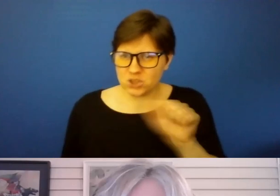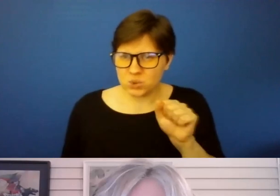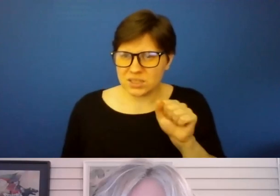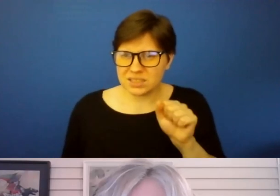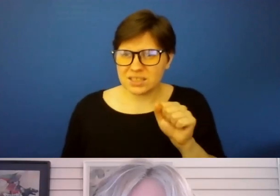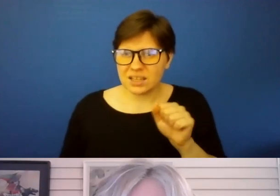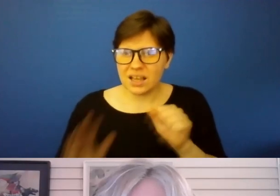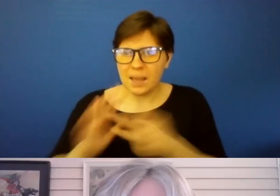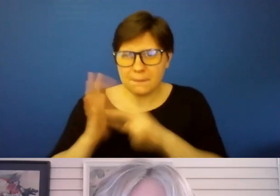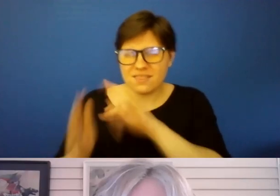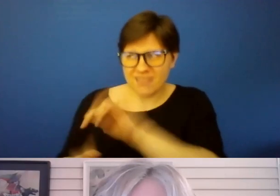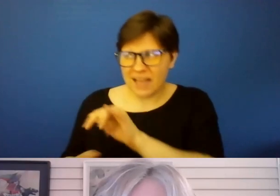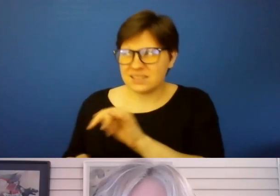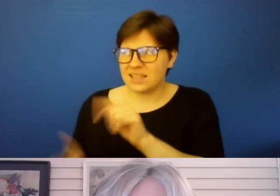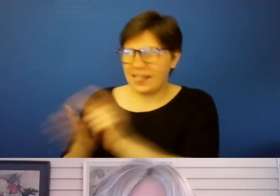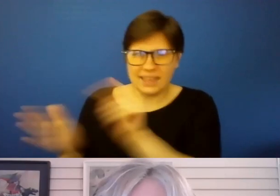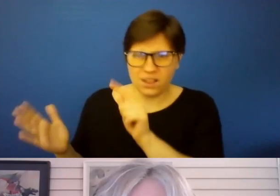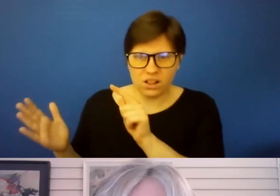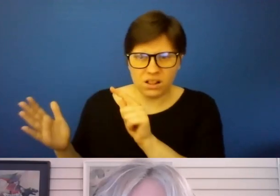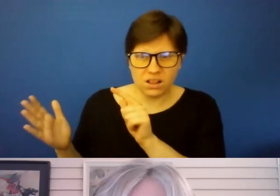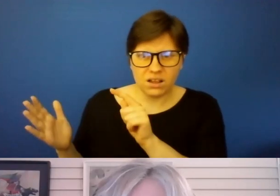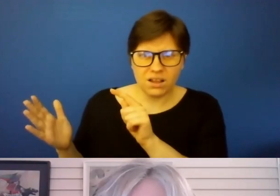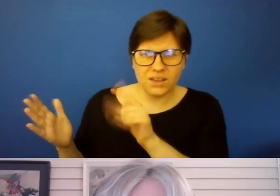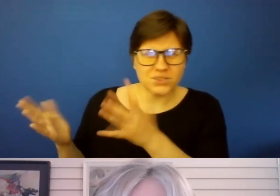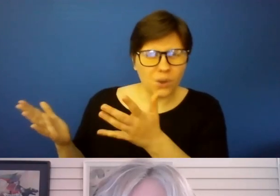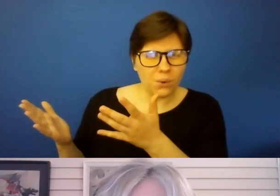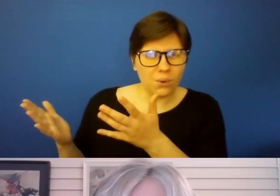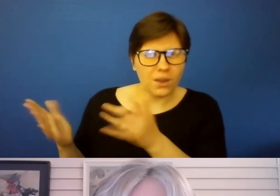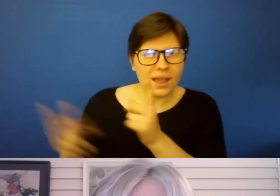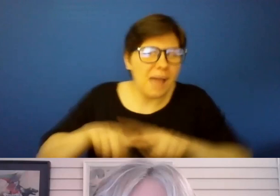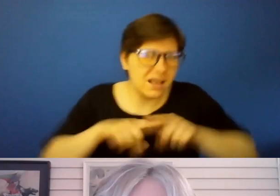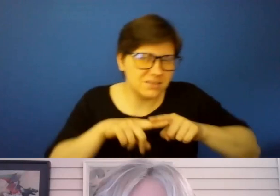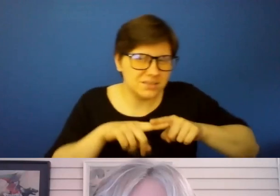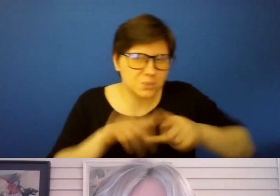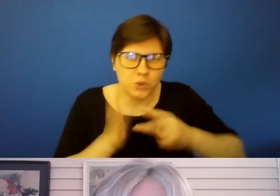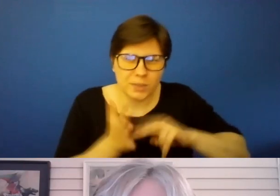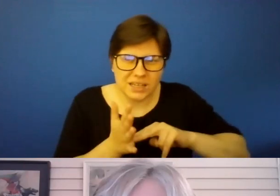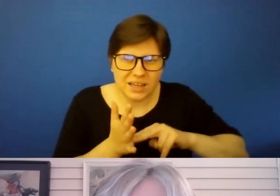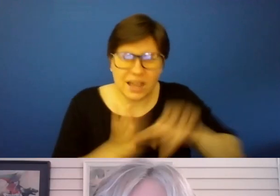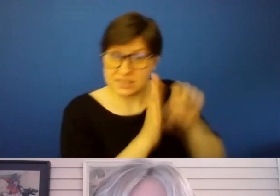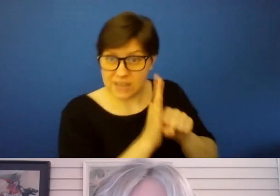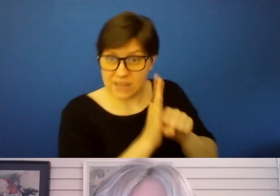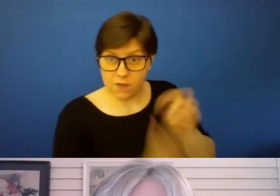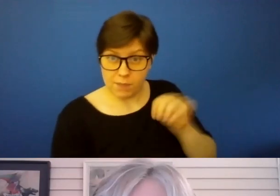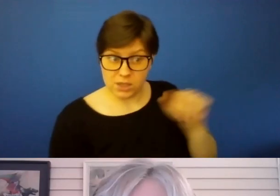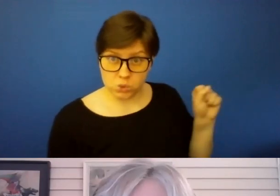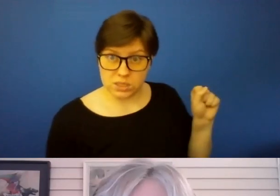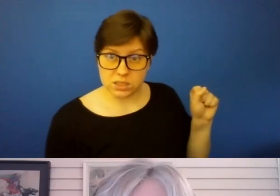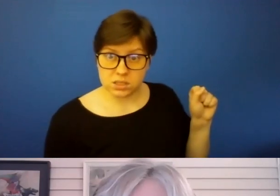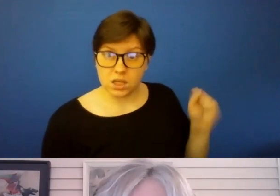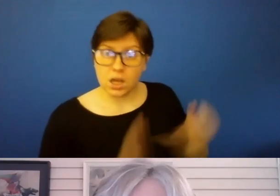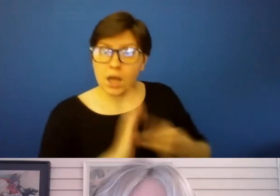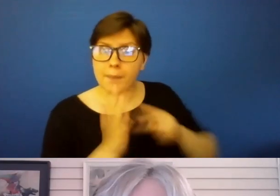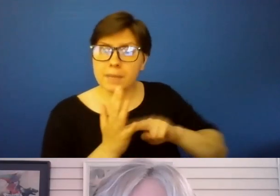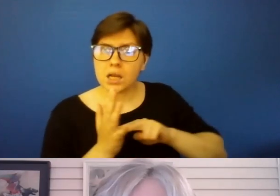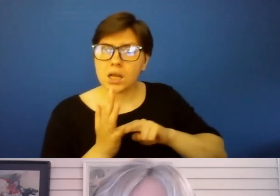that a crime, right? So it's a framing question, right? Is the state of Massachusetts thwarting? Is it getting in